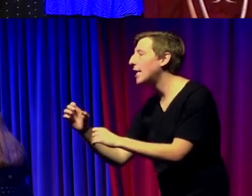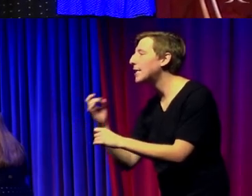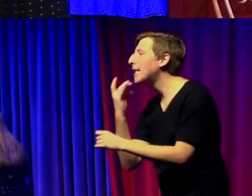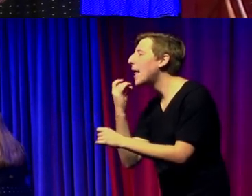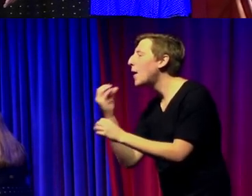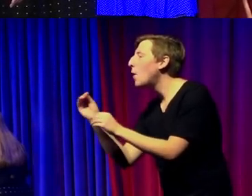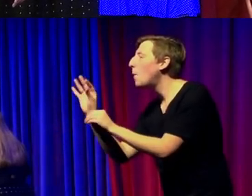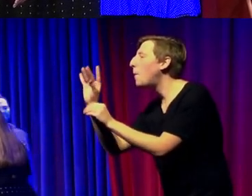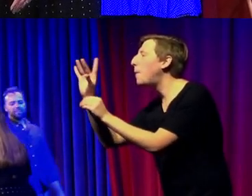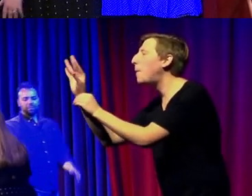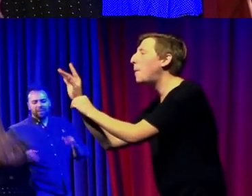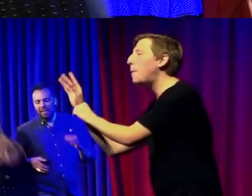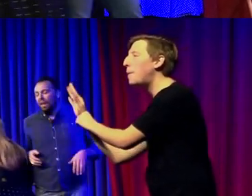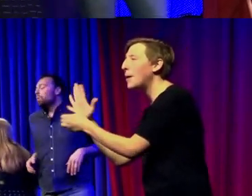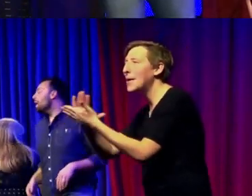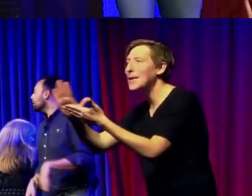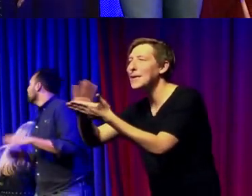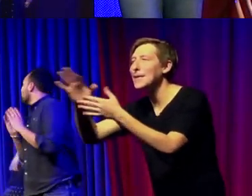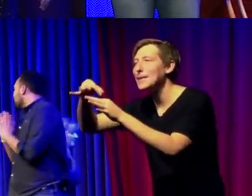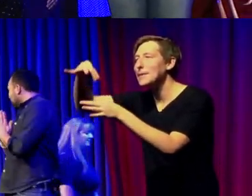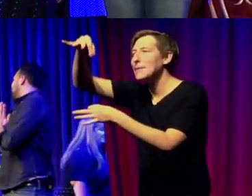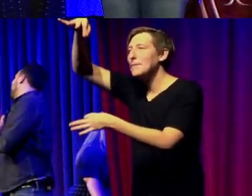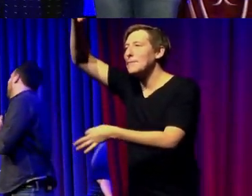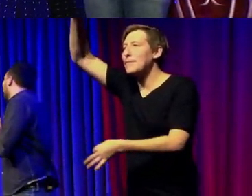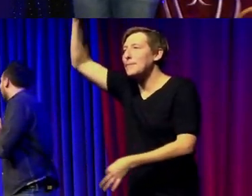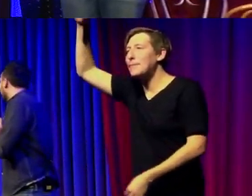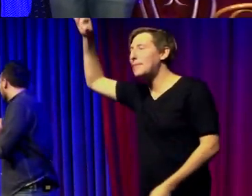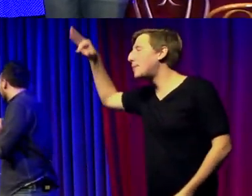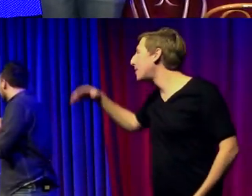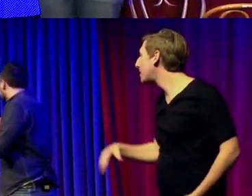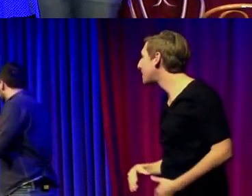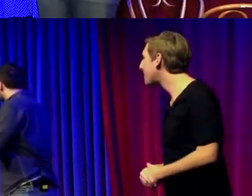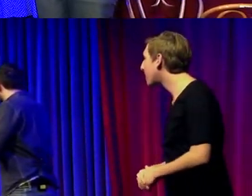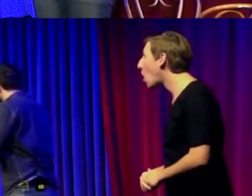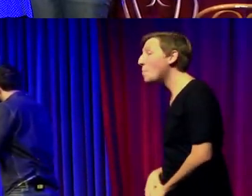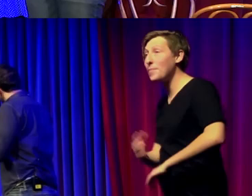Marriage is so much harder than I thought it was going to be. Welcome to the witch store.